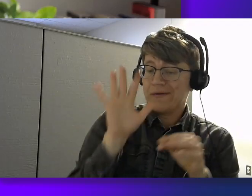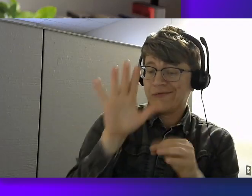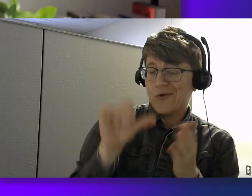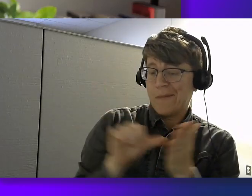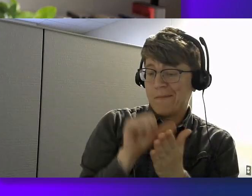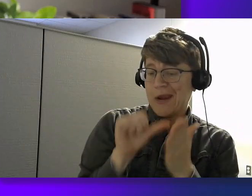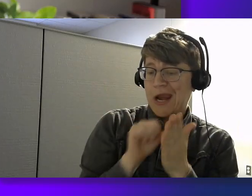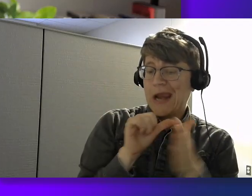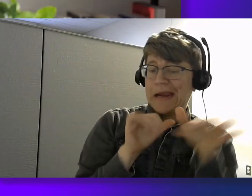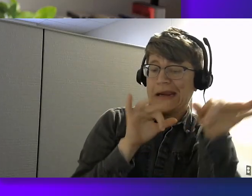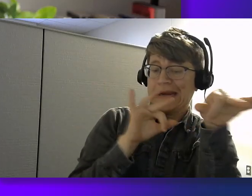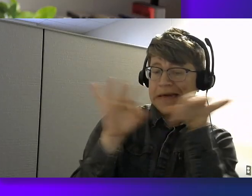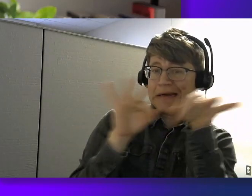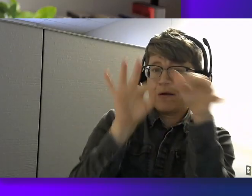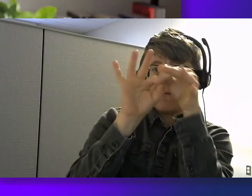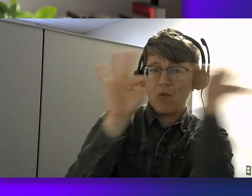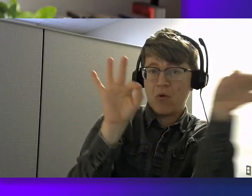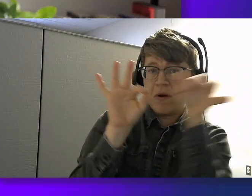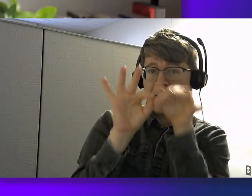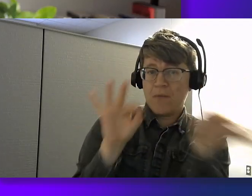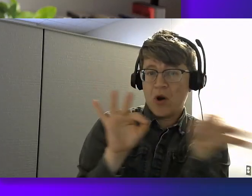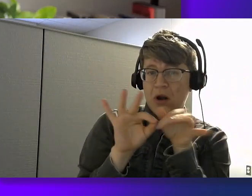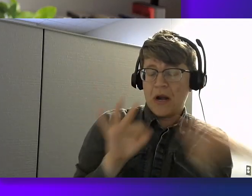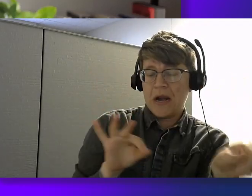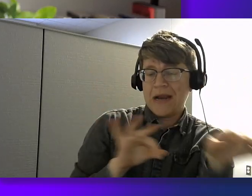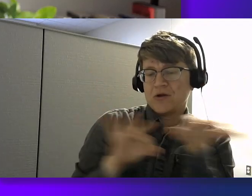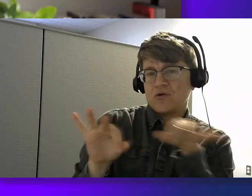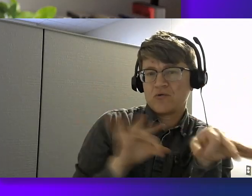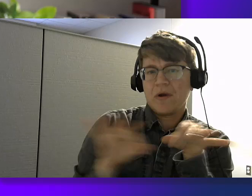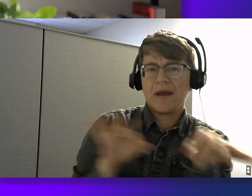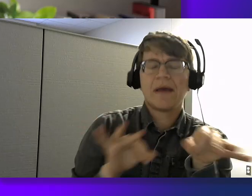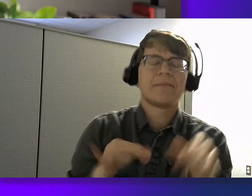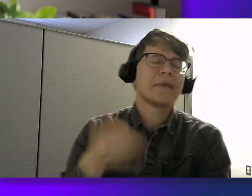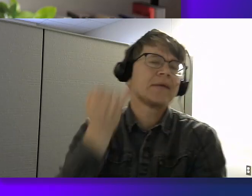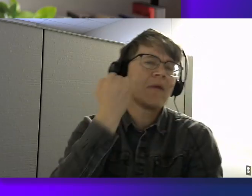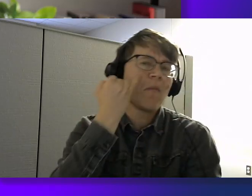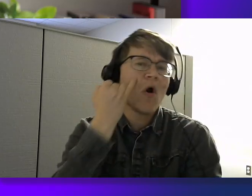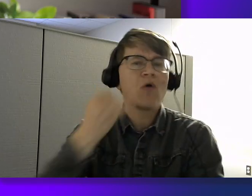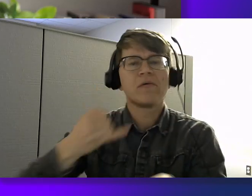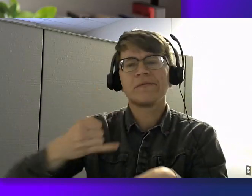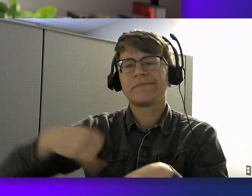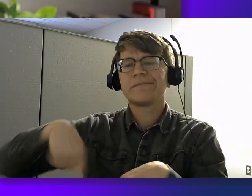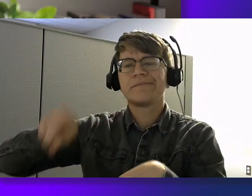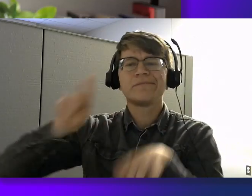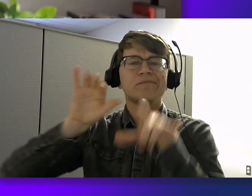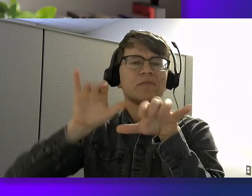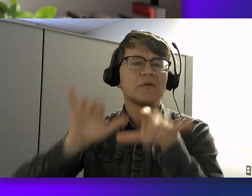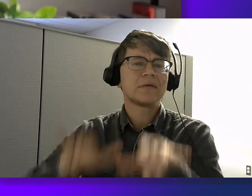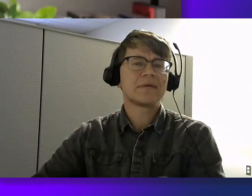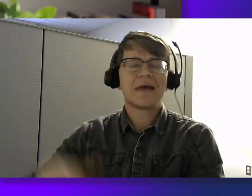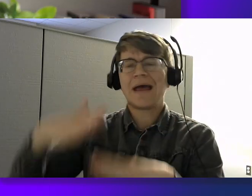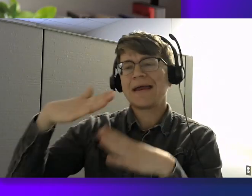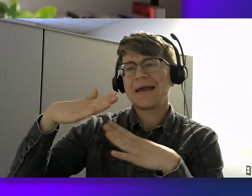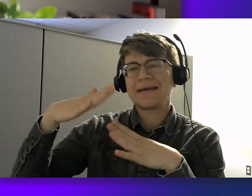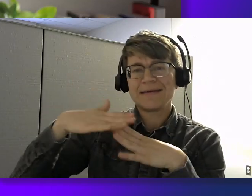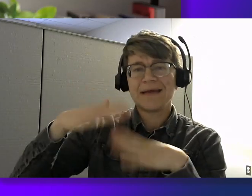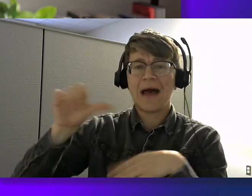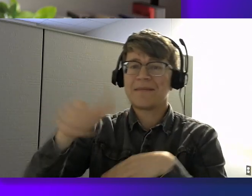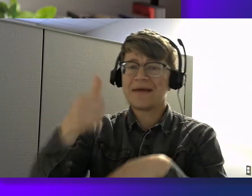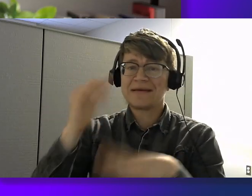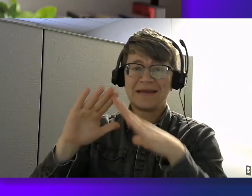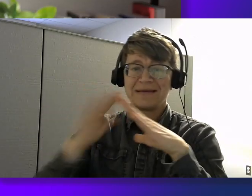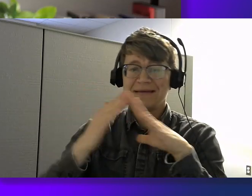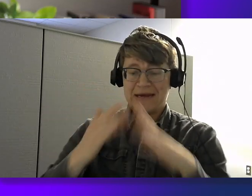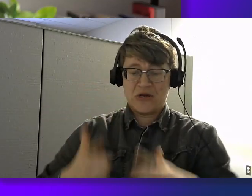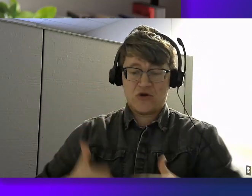if you're writing a blog post about the top 10 cities to live in North America, a good heading for that post could be the top 10 cities to live in